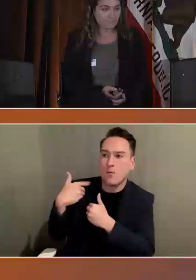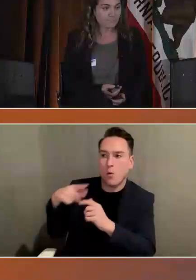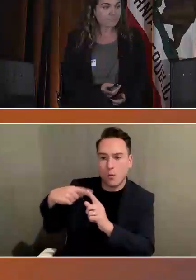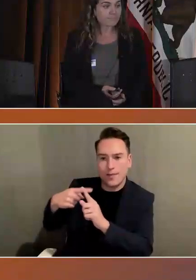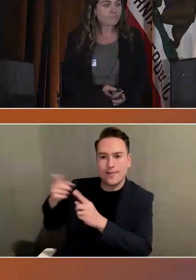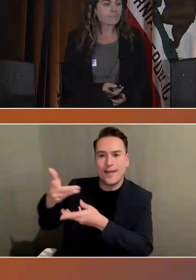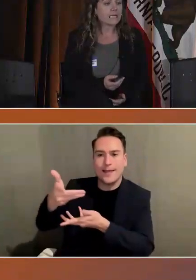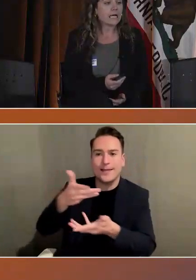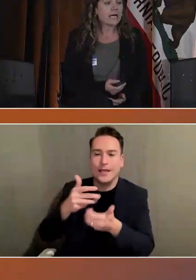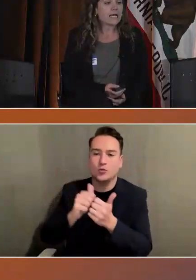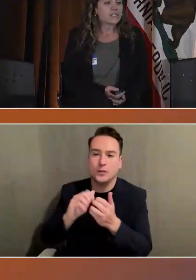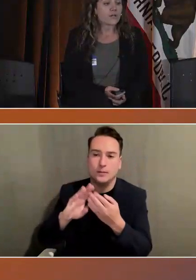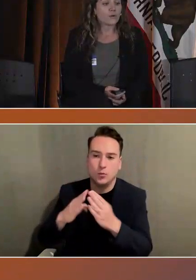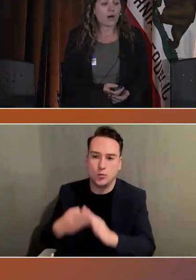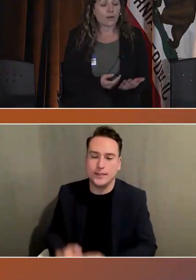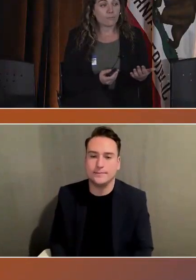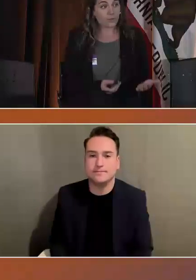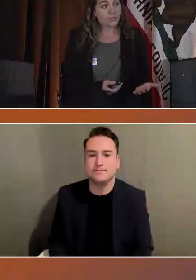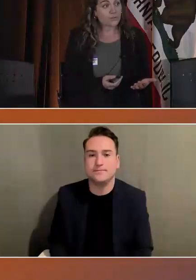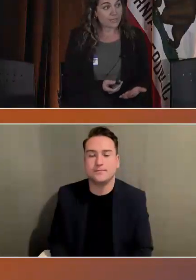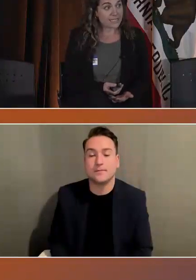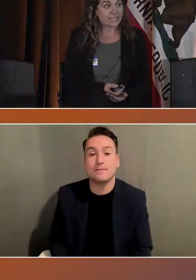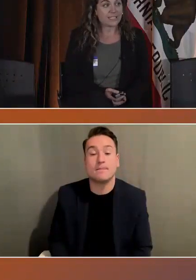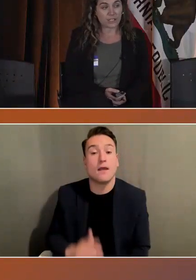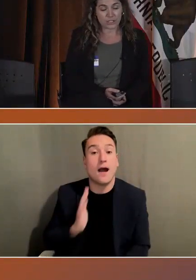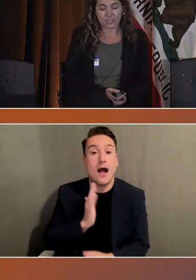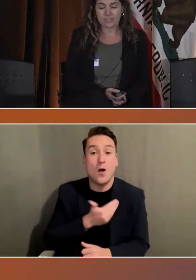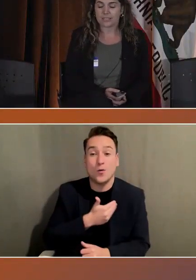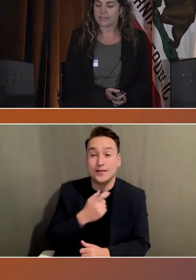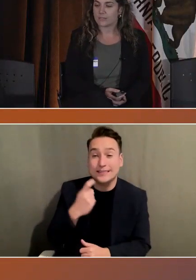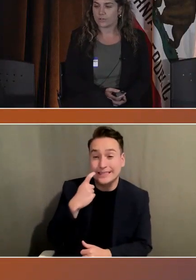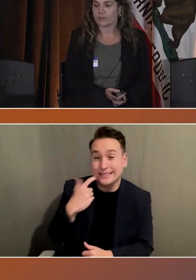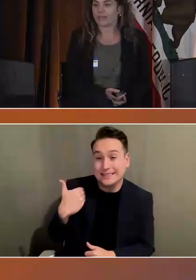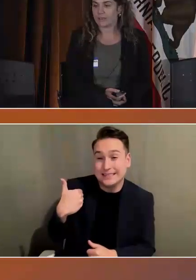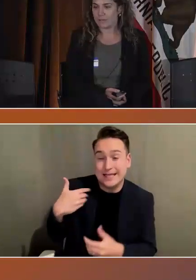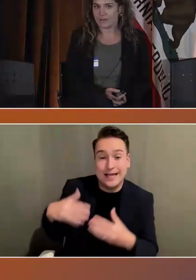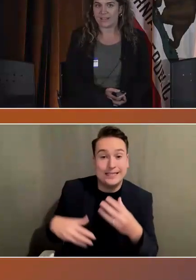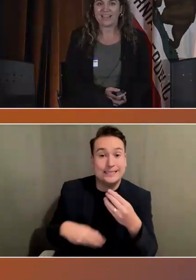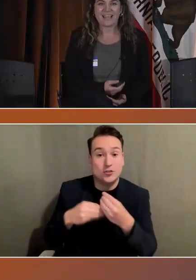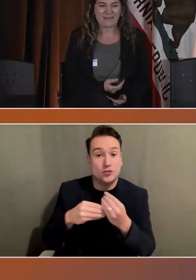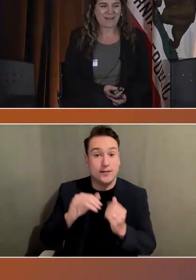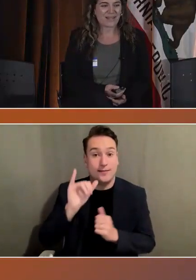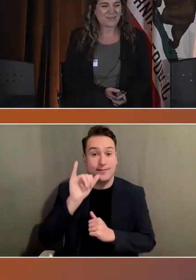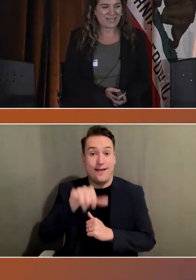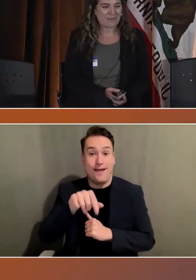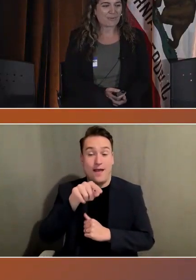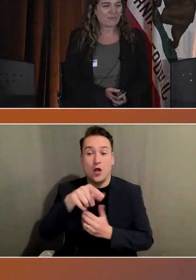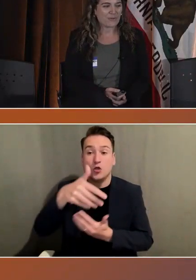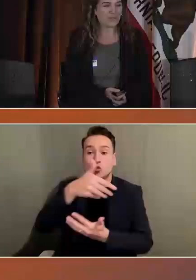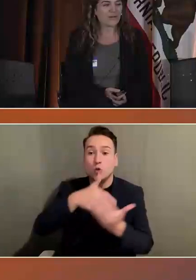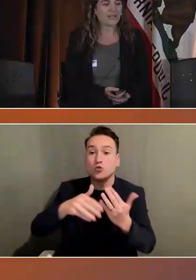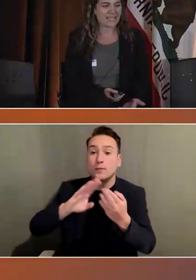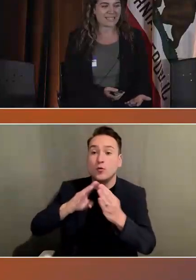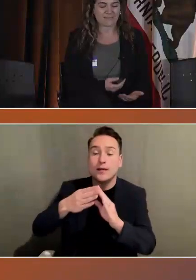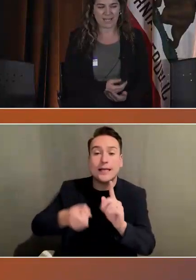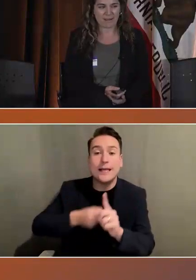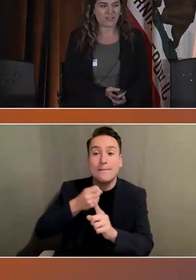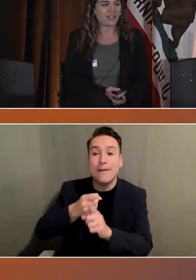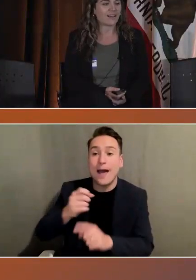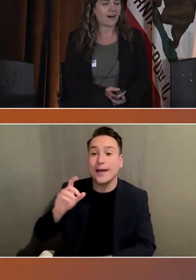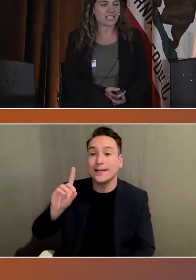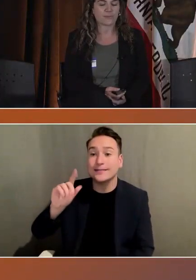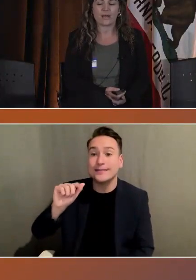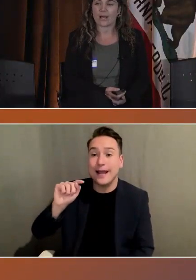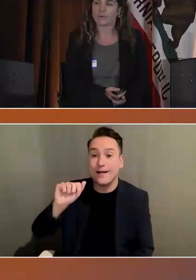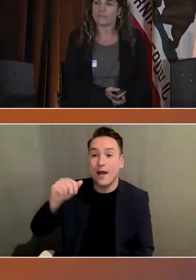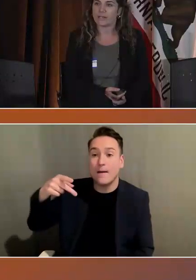communities. So our most recent addition to the social and community impact with data portfolio is, as Mike mentioned,